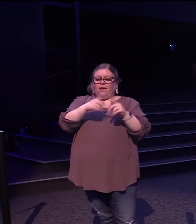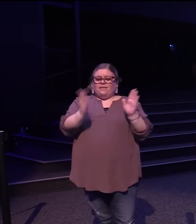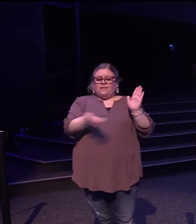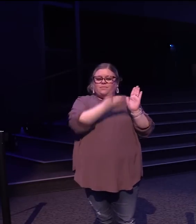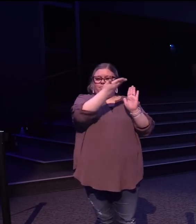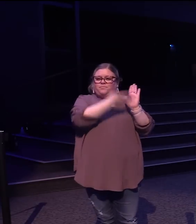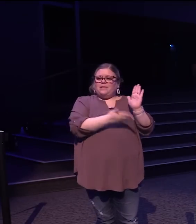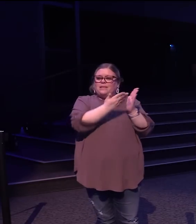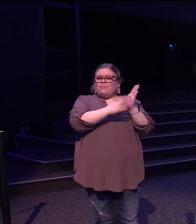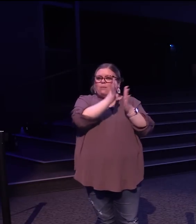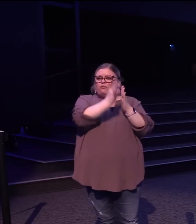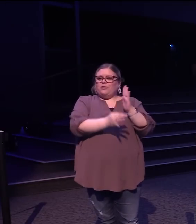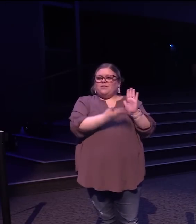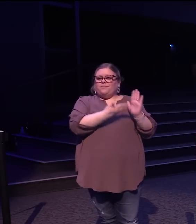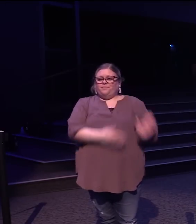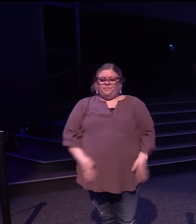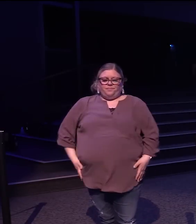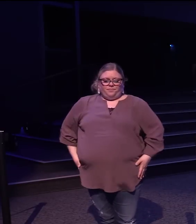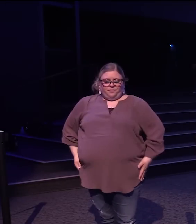few.